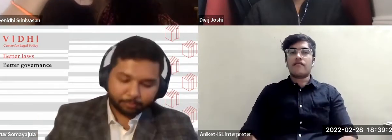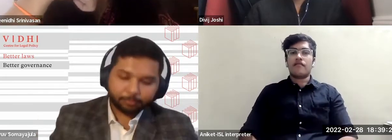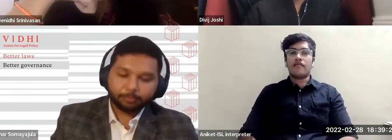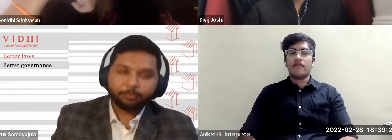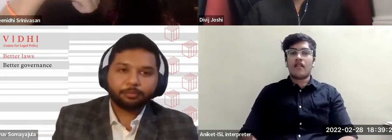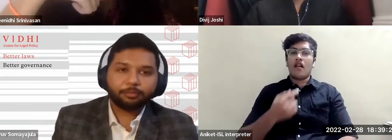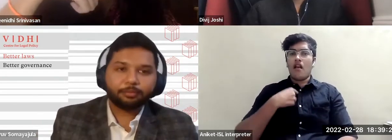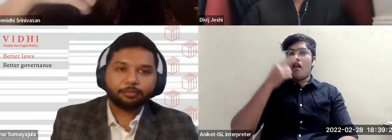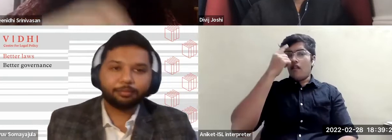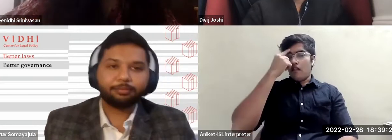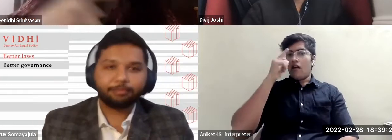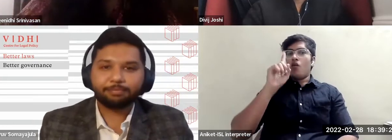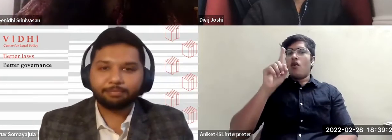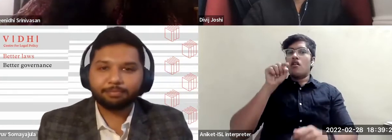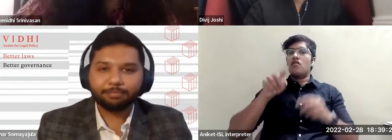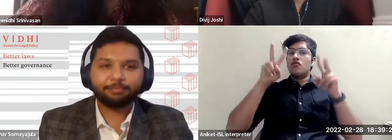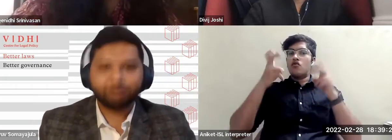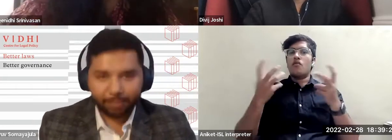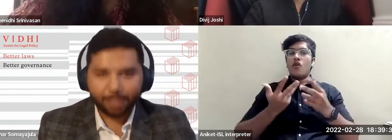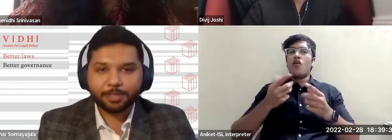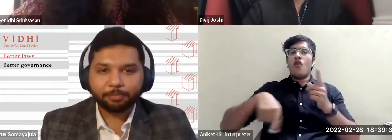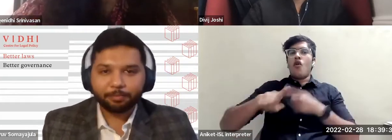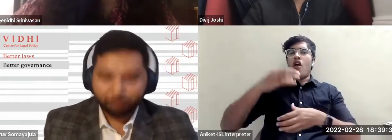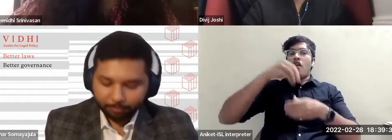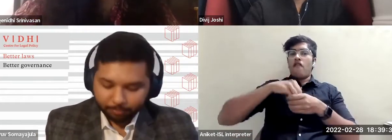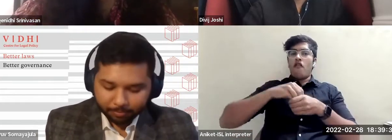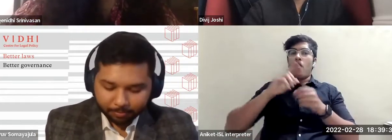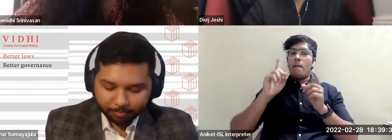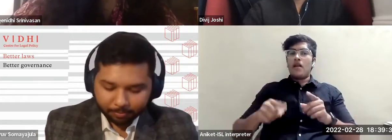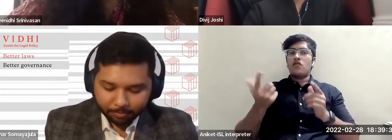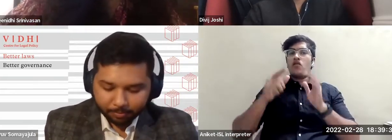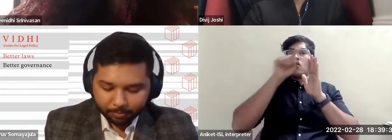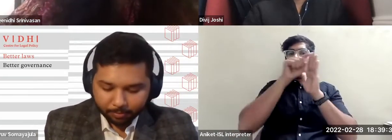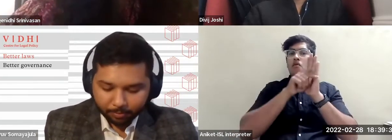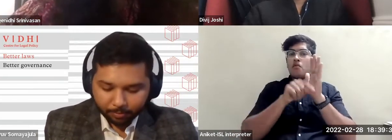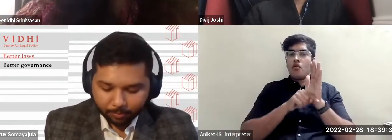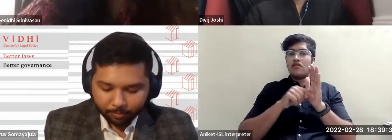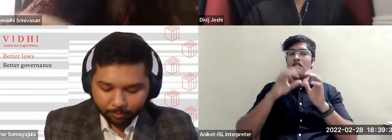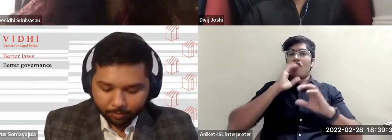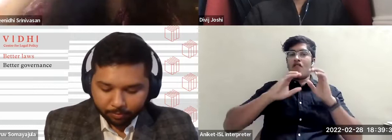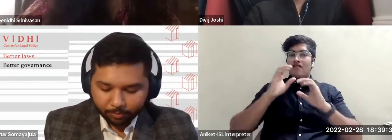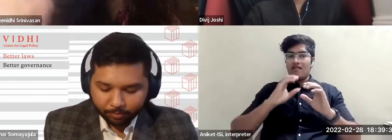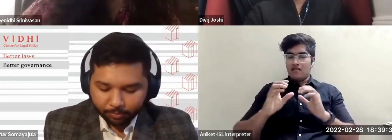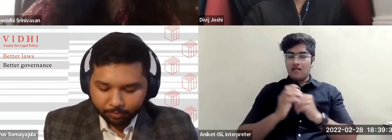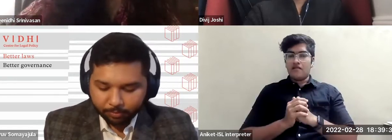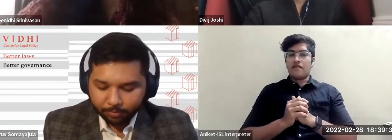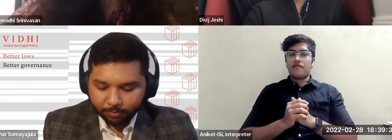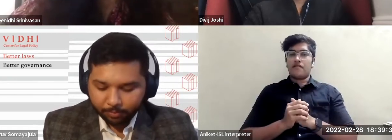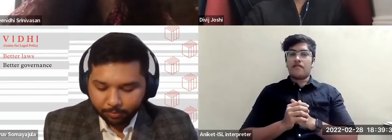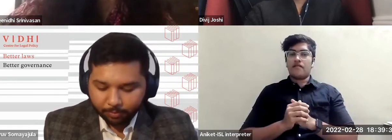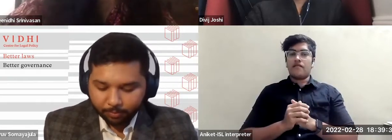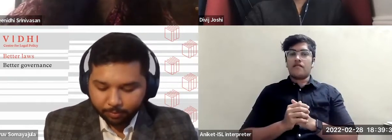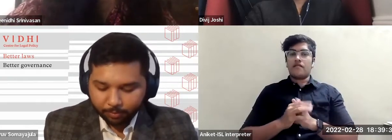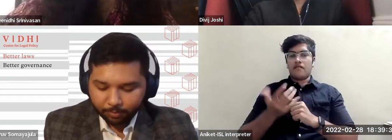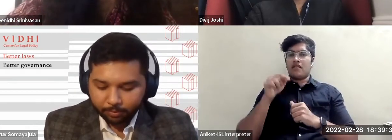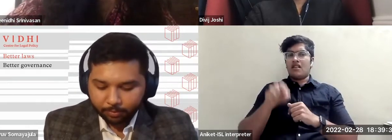I think one is just being involved in some of these like policy conversations and debates. That's just